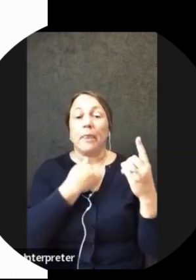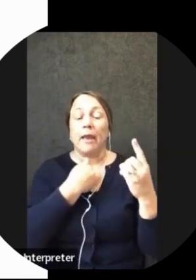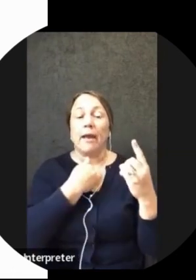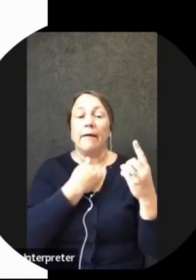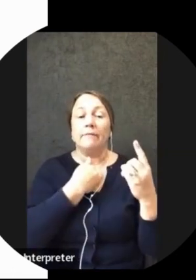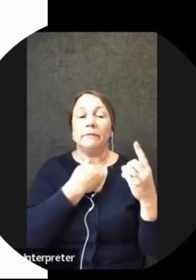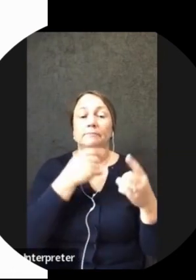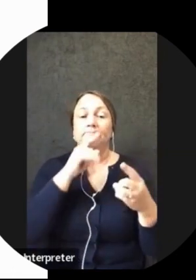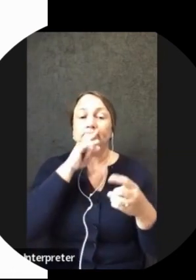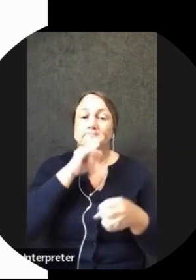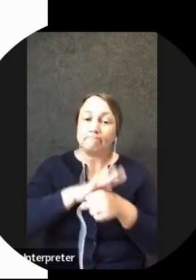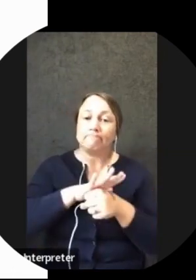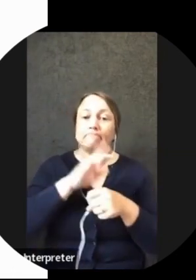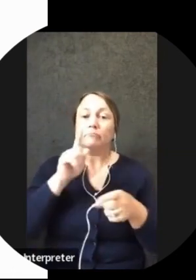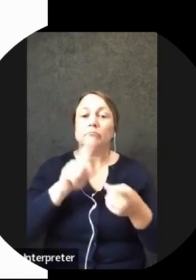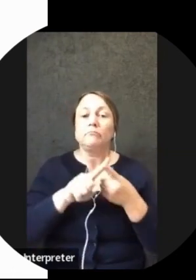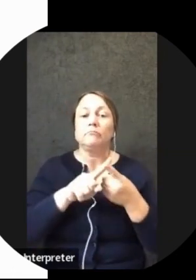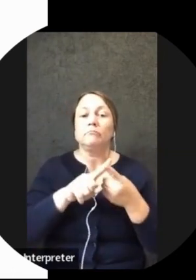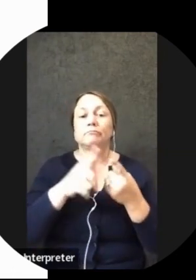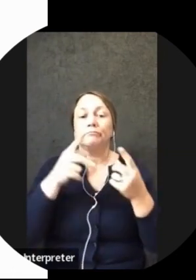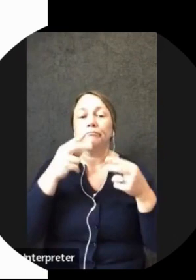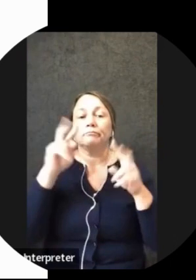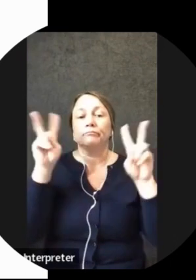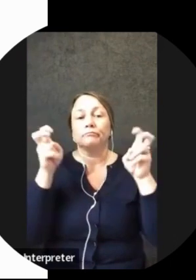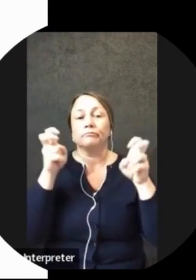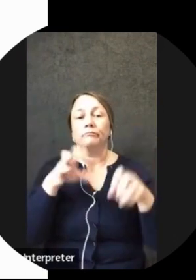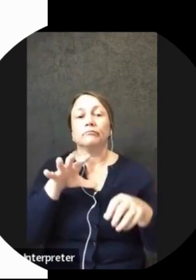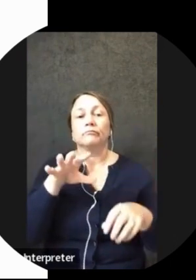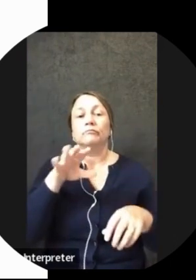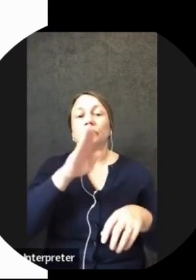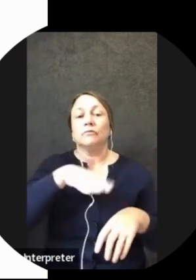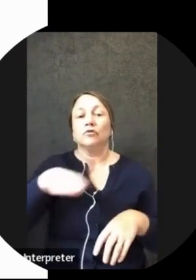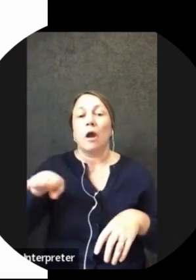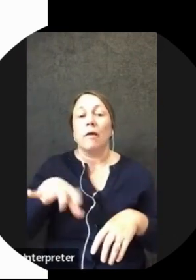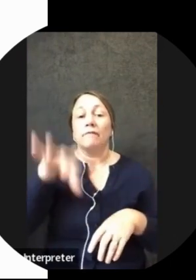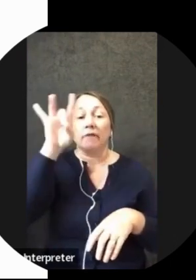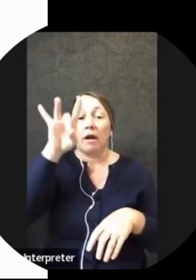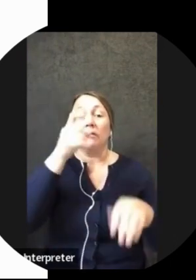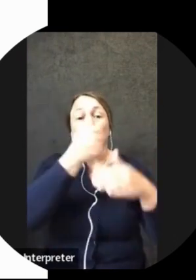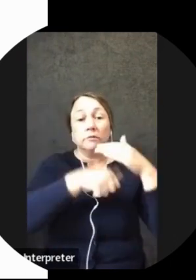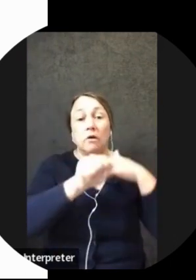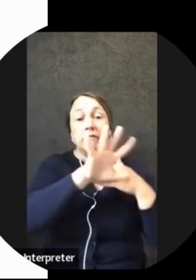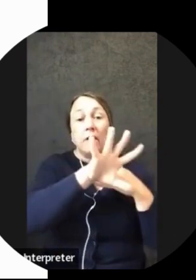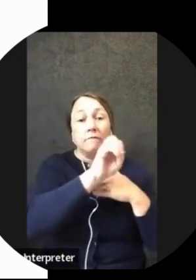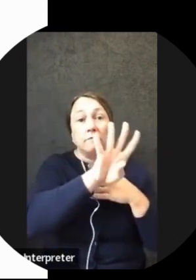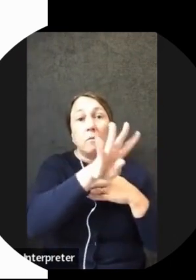child fine. This is found under both Section 504 and the IDEA.